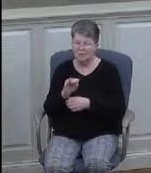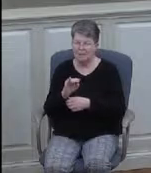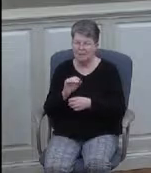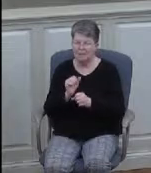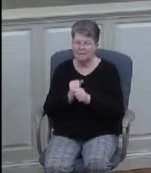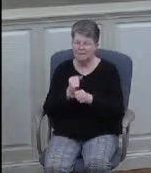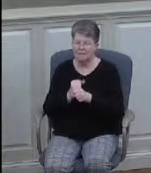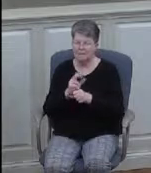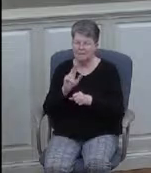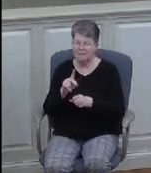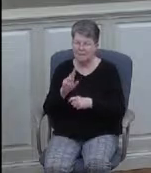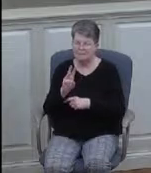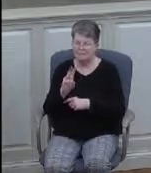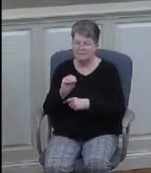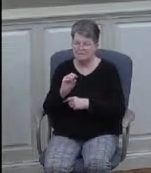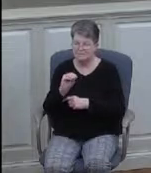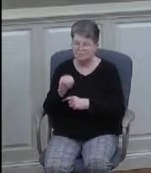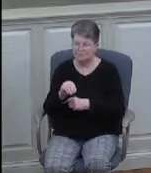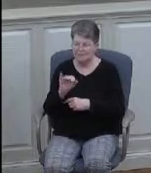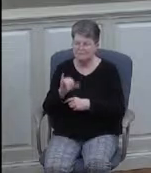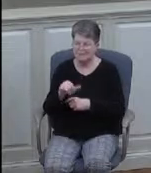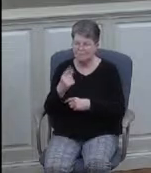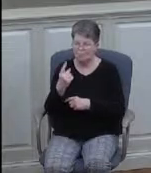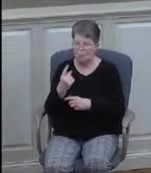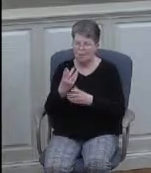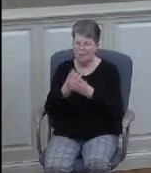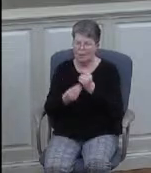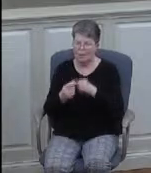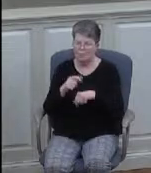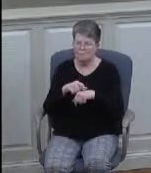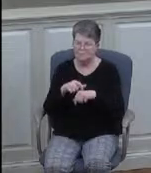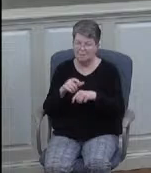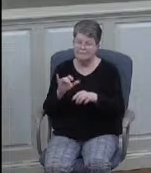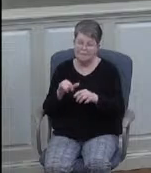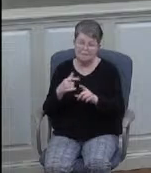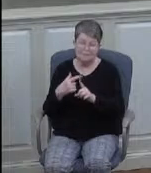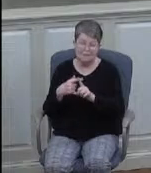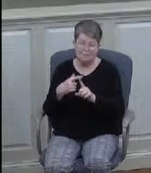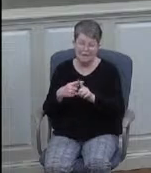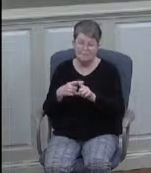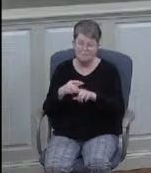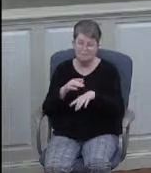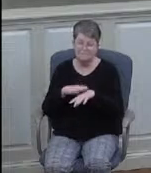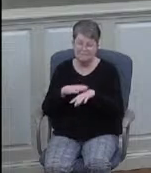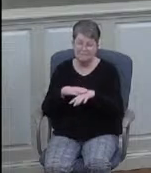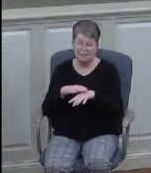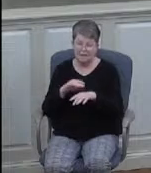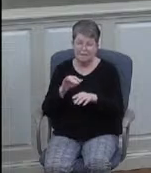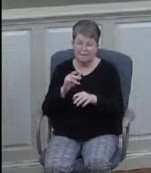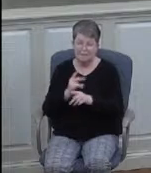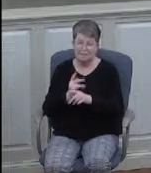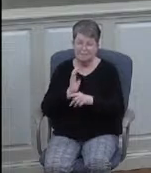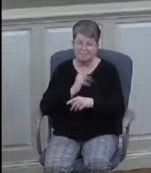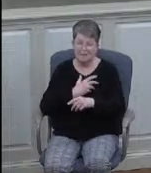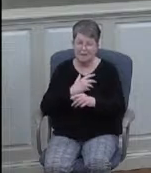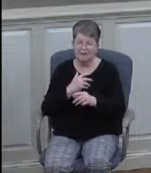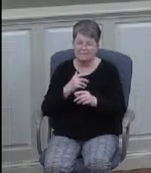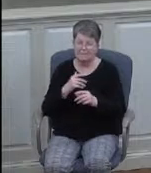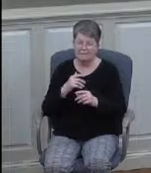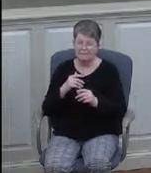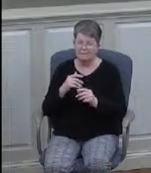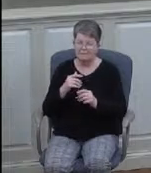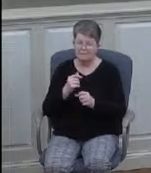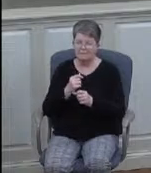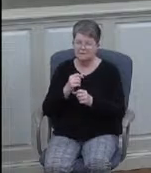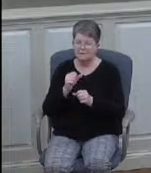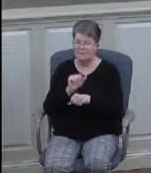of that incurred, which is our one lost time. So, which is a really positive sign. It helps us keep our, you know, keep our policy down and also keep our